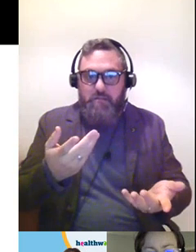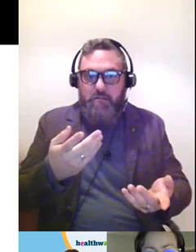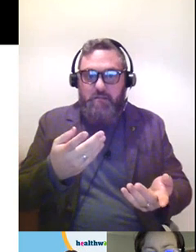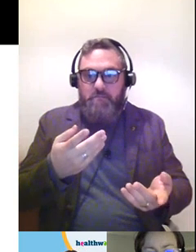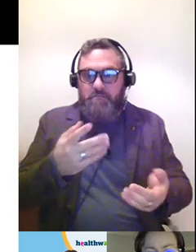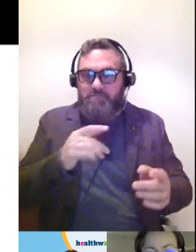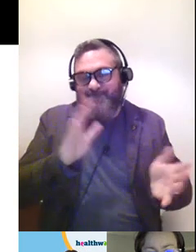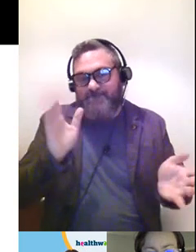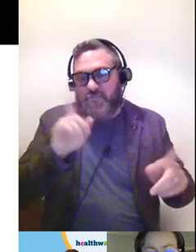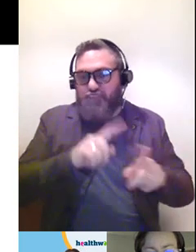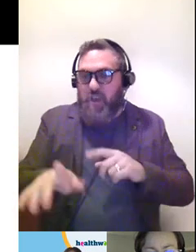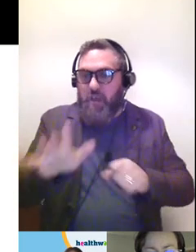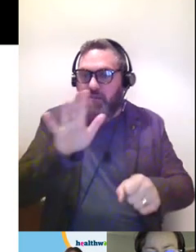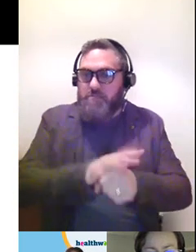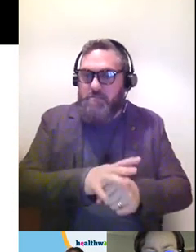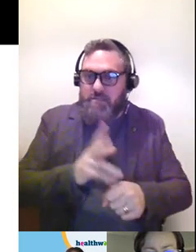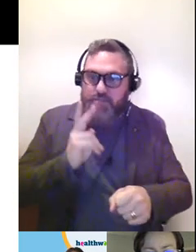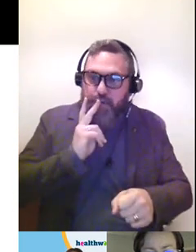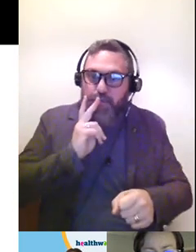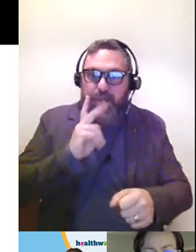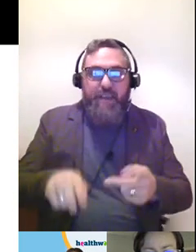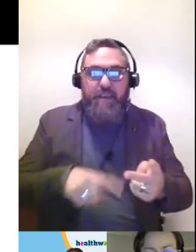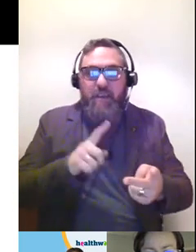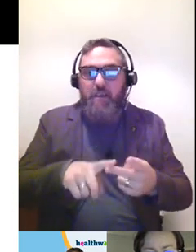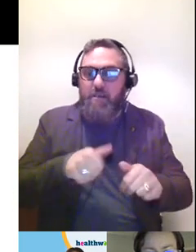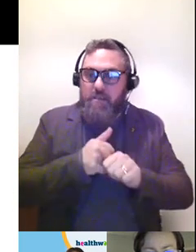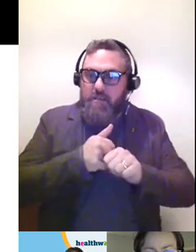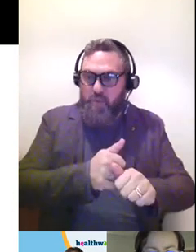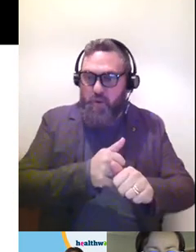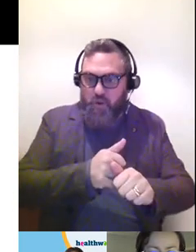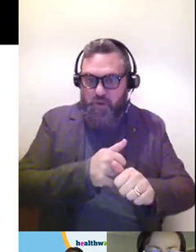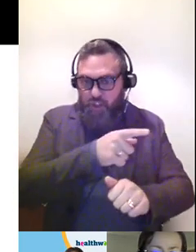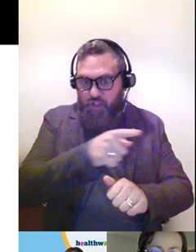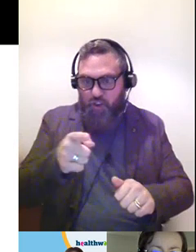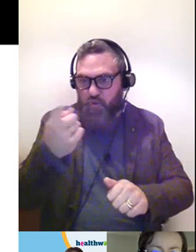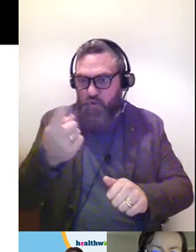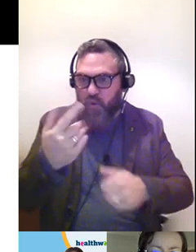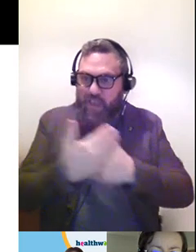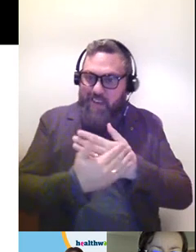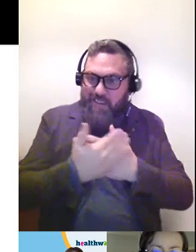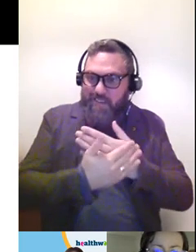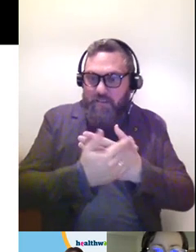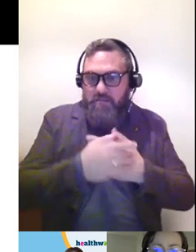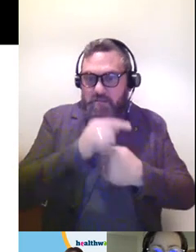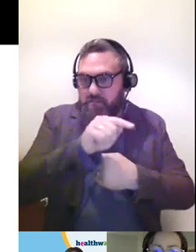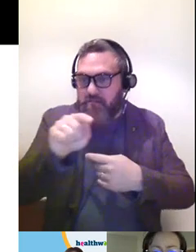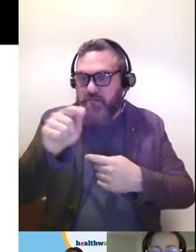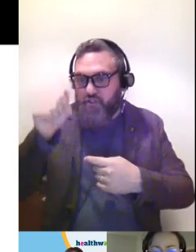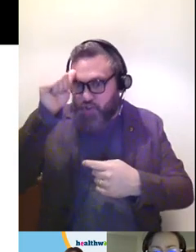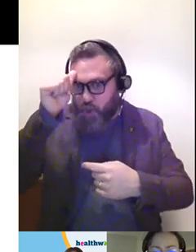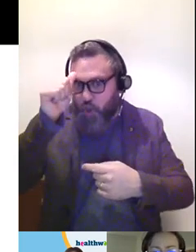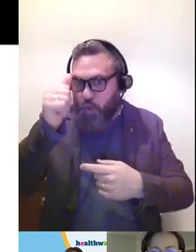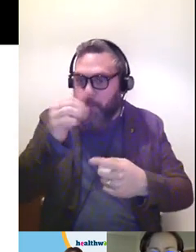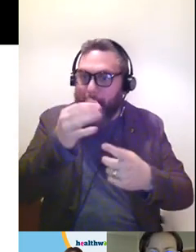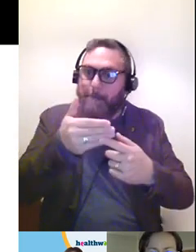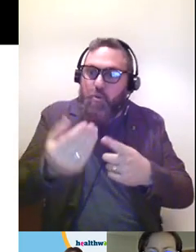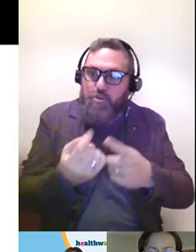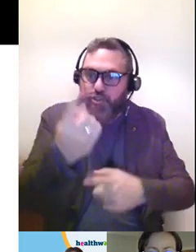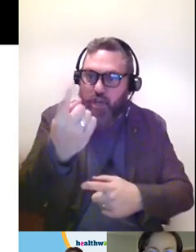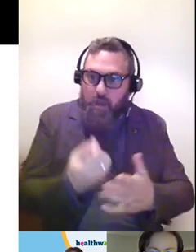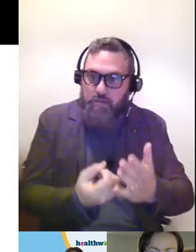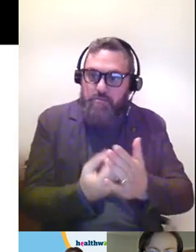smoking, to provide more support to specific ethnic communities who we know are at higher risk of developing